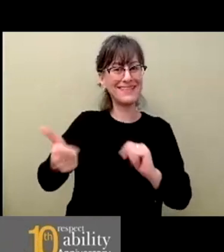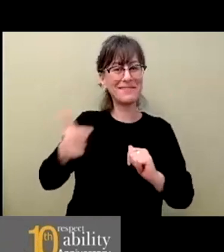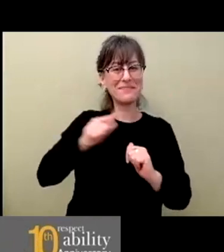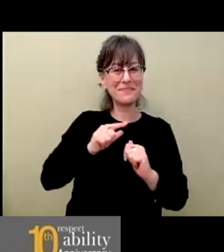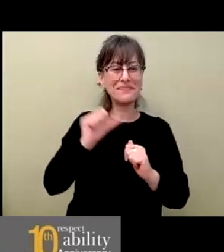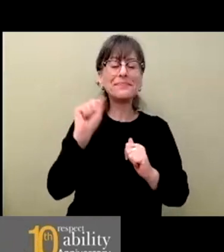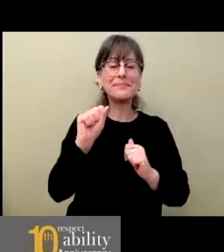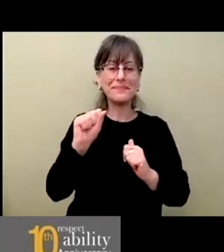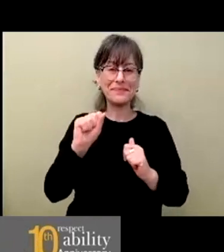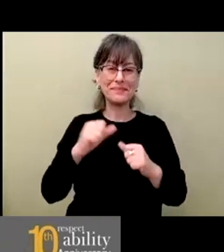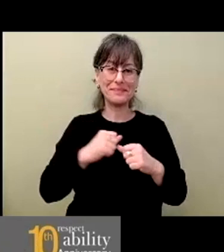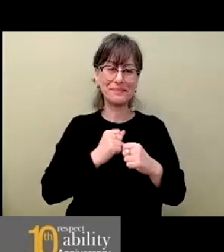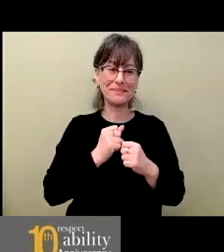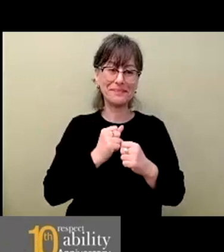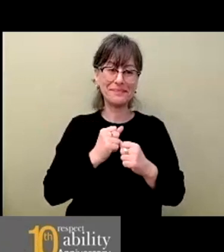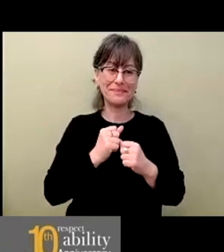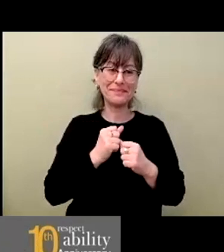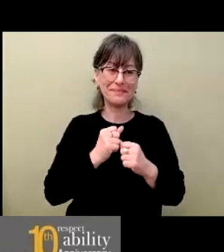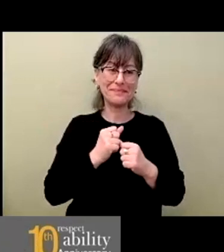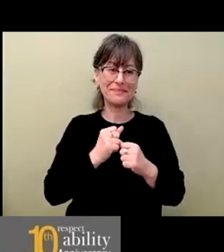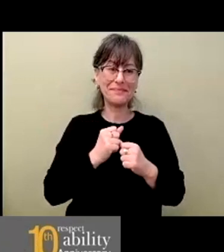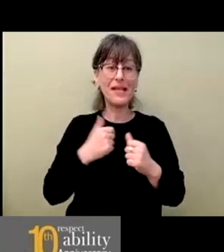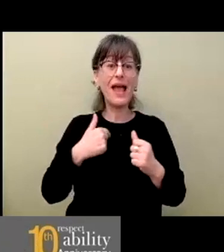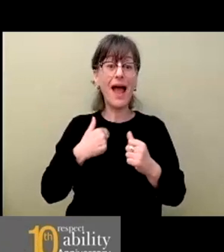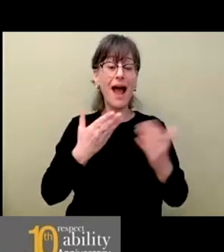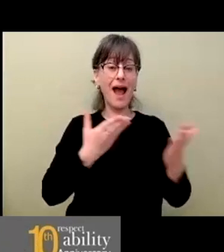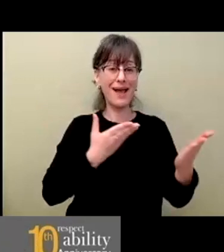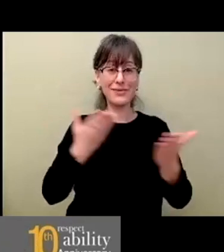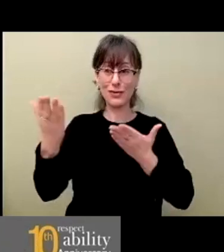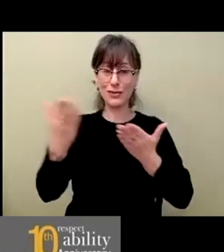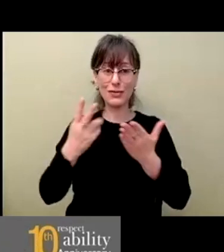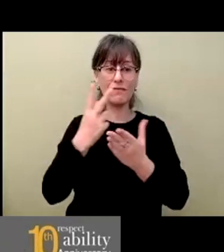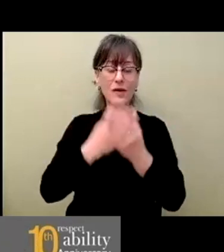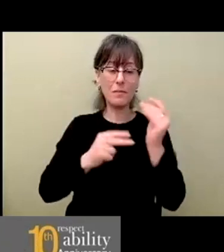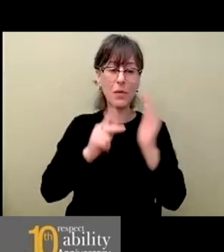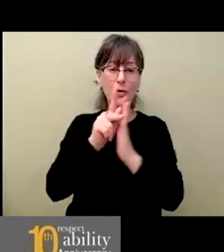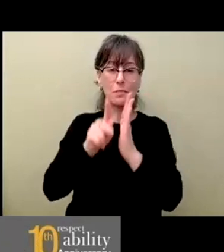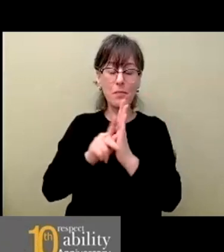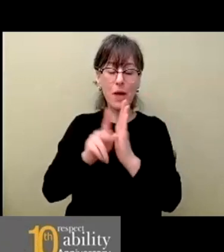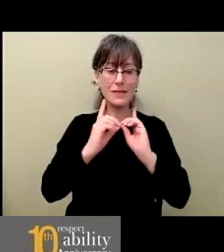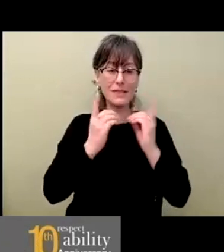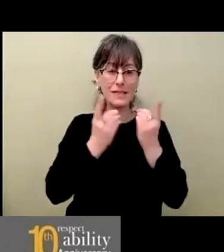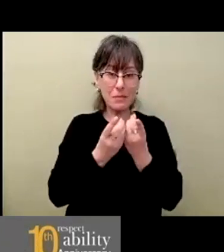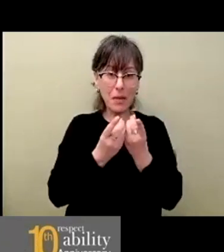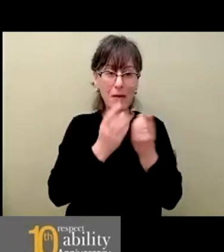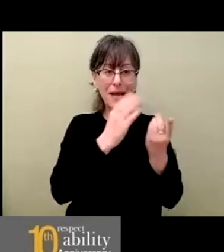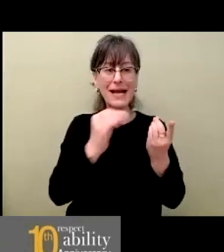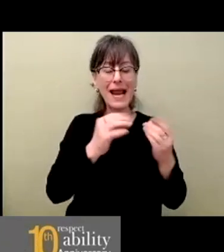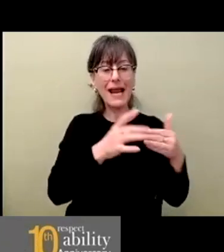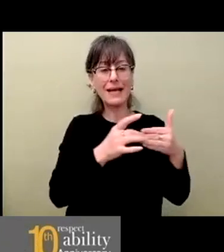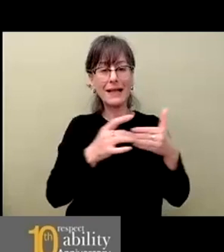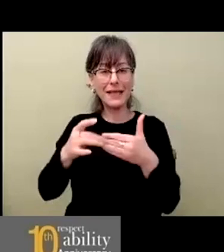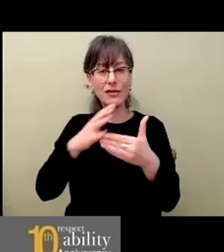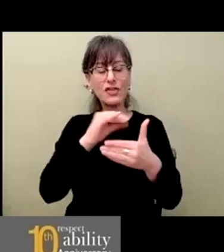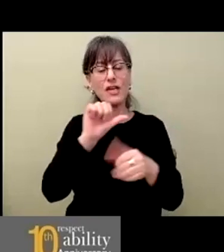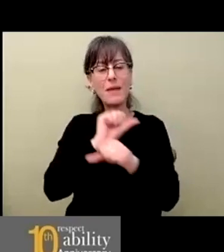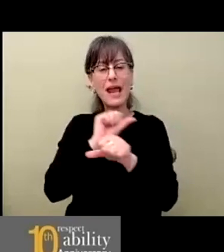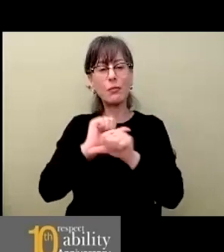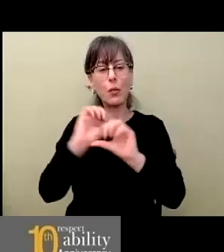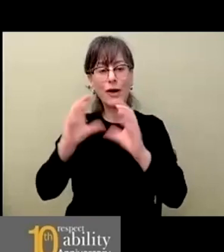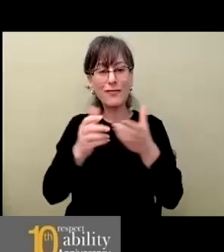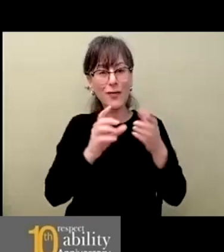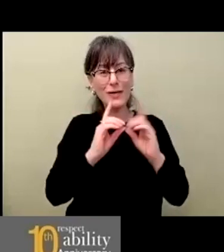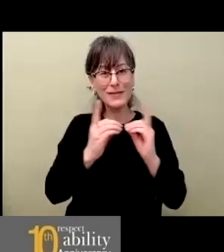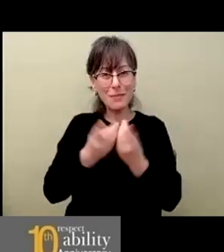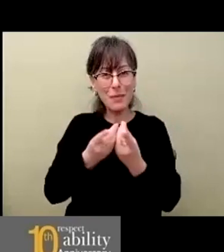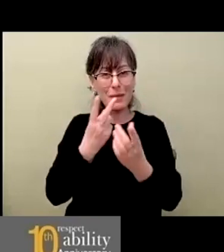have the joy of serving in both our policy department and our leadership and workforce department. Of